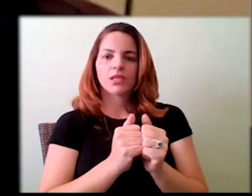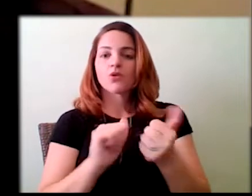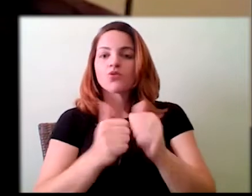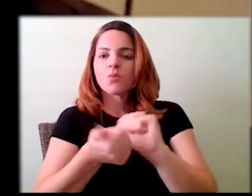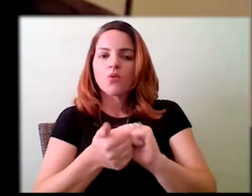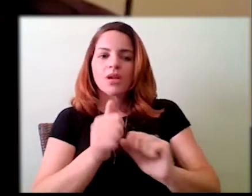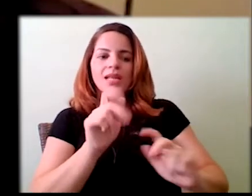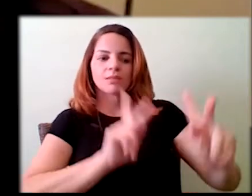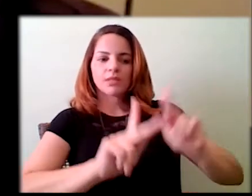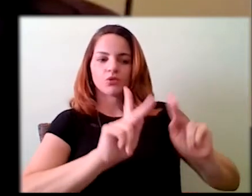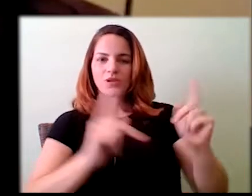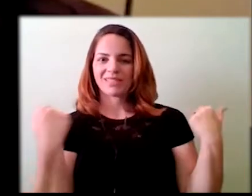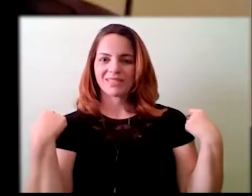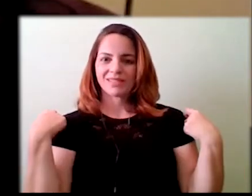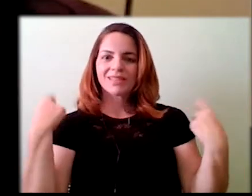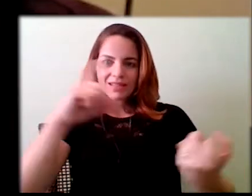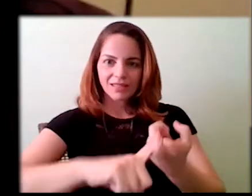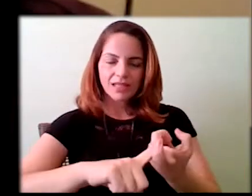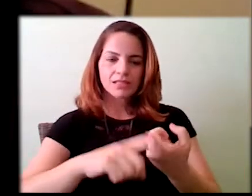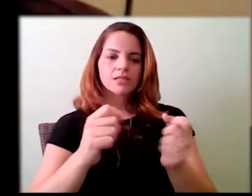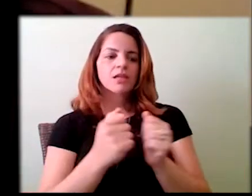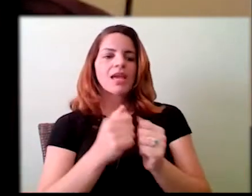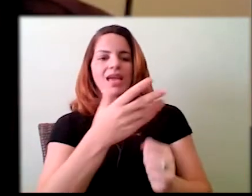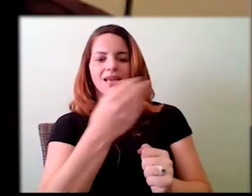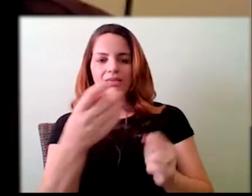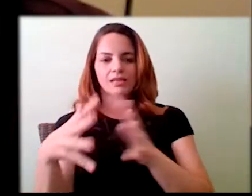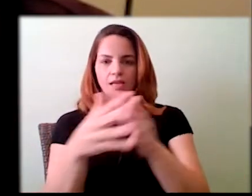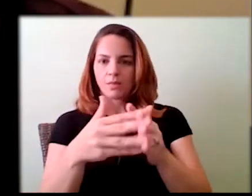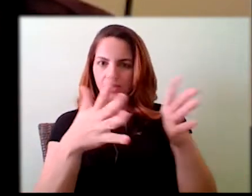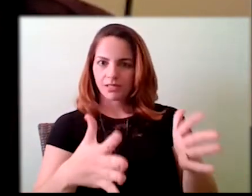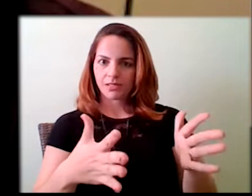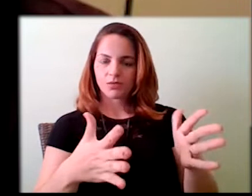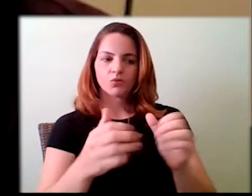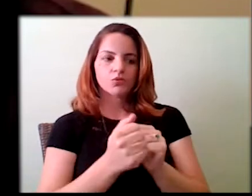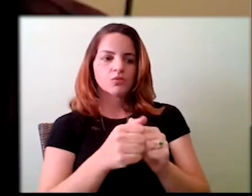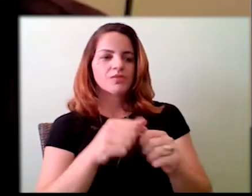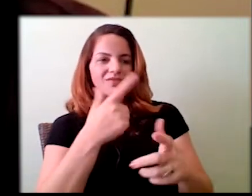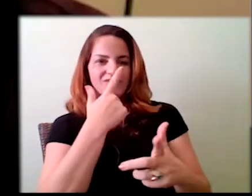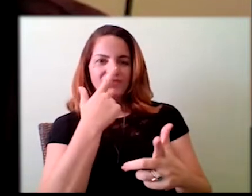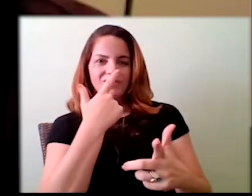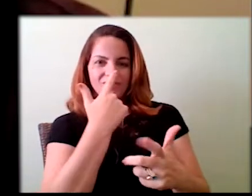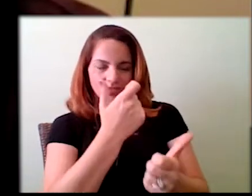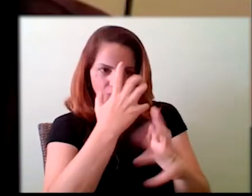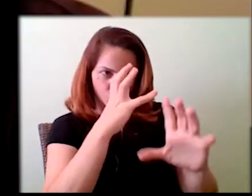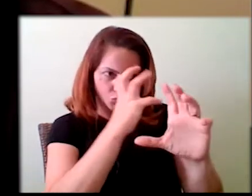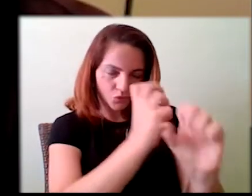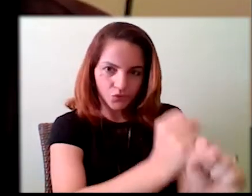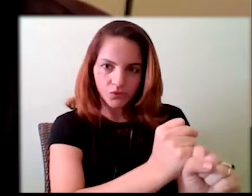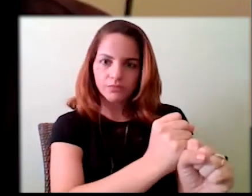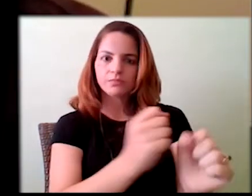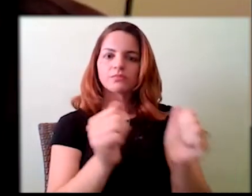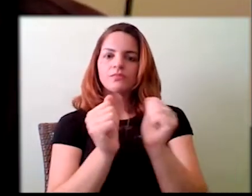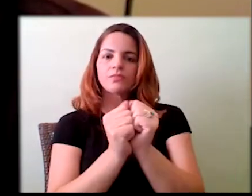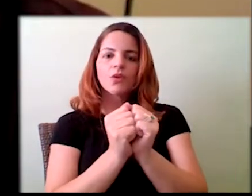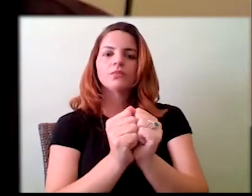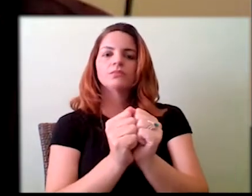Americans. Such Latinized urban landscapes, she observes, especially appear when whites feel threatened by concentrations of Latinx